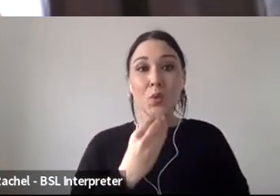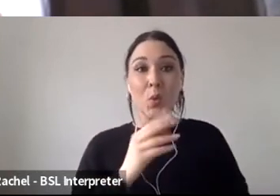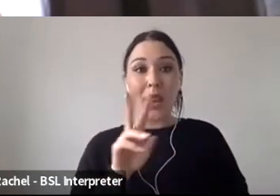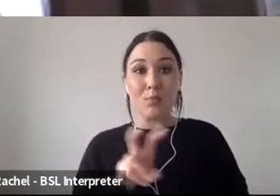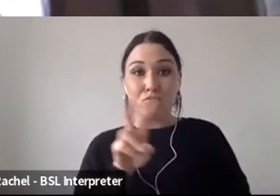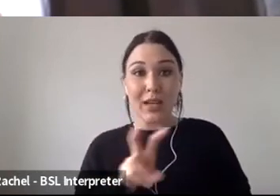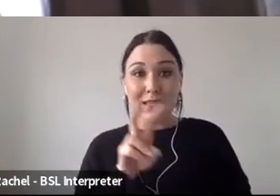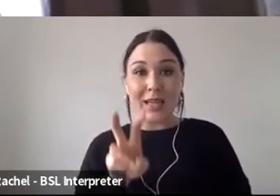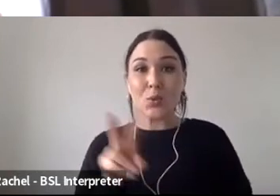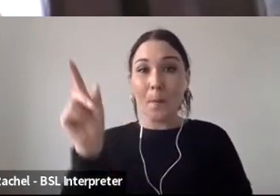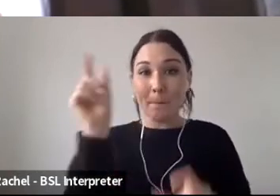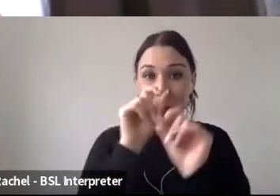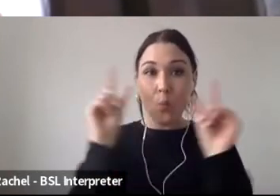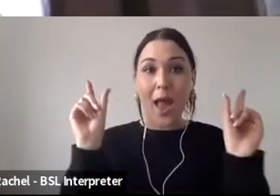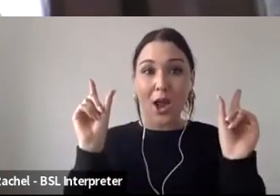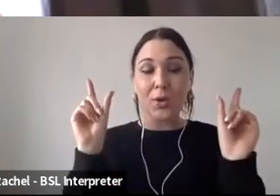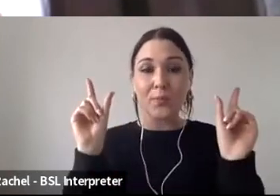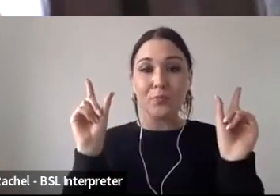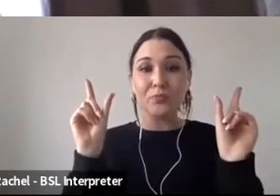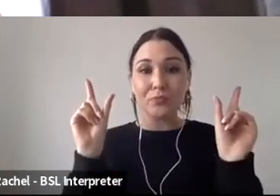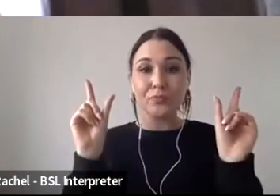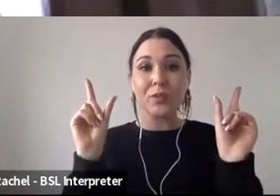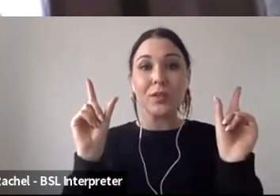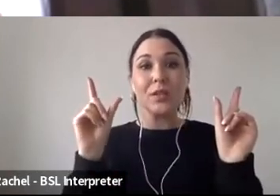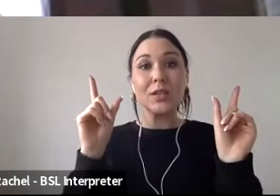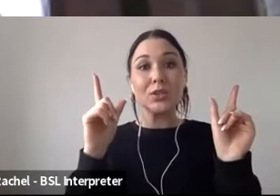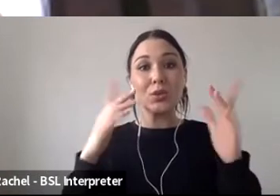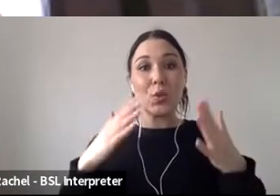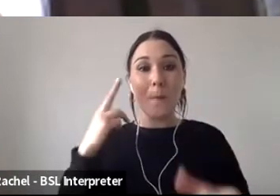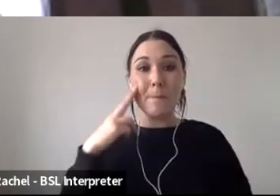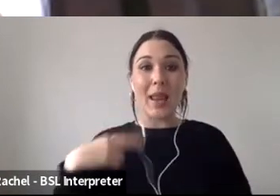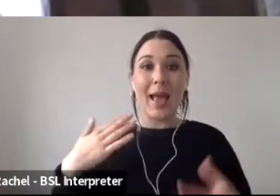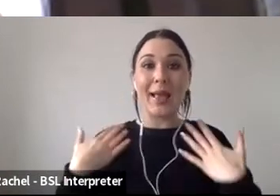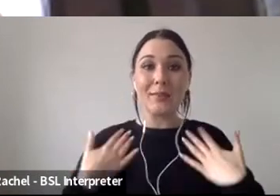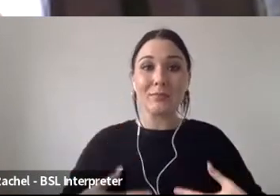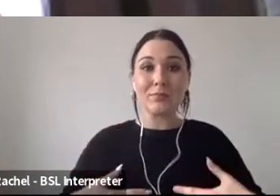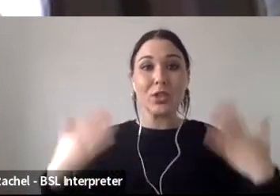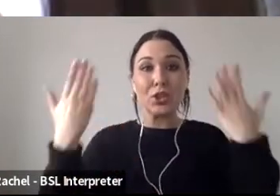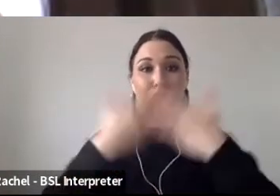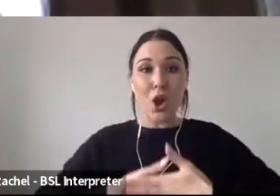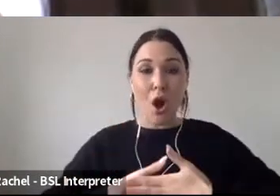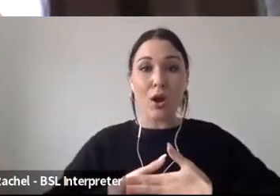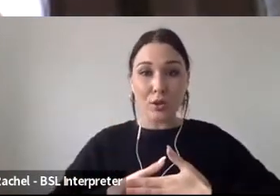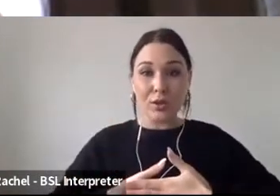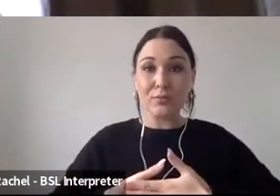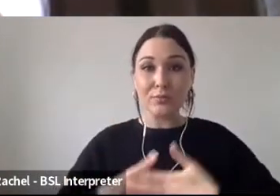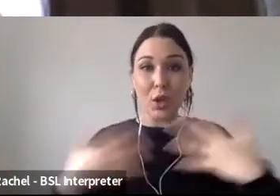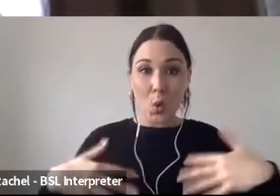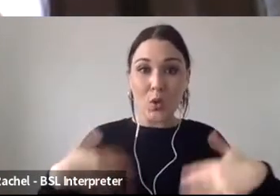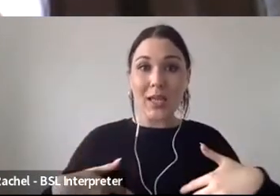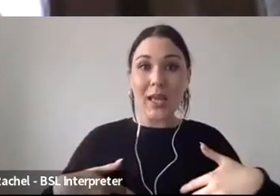So we talk about plain dark clothing, having a light on your face,